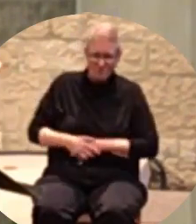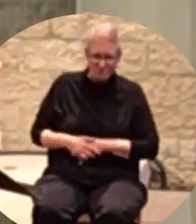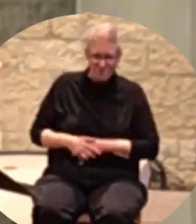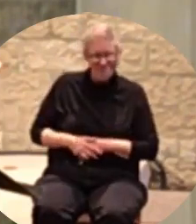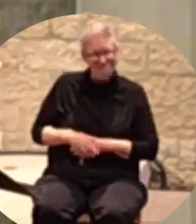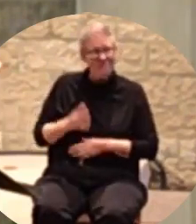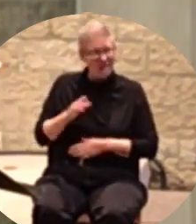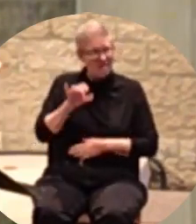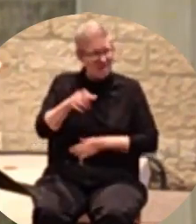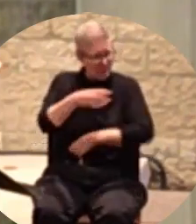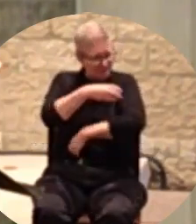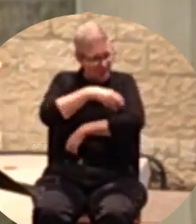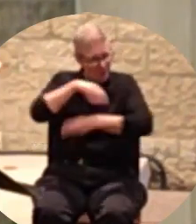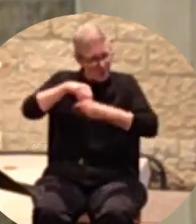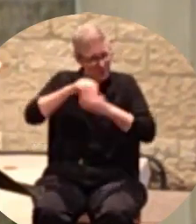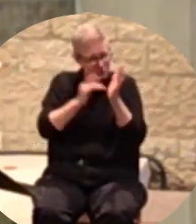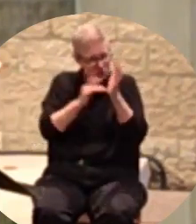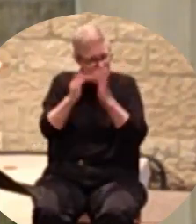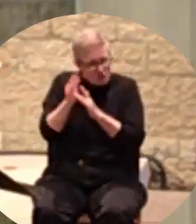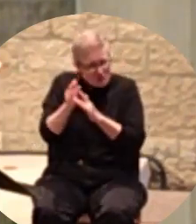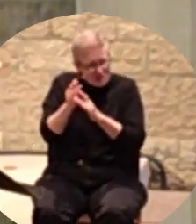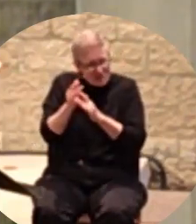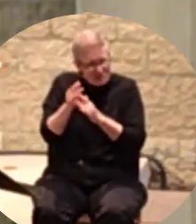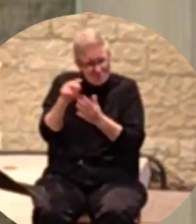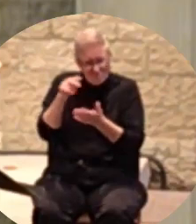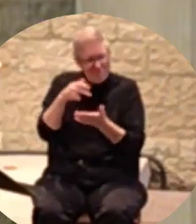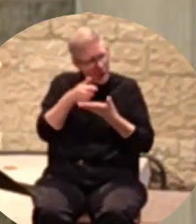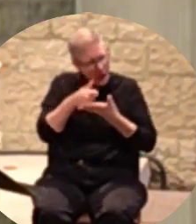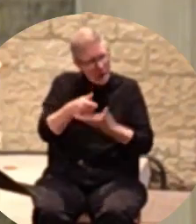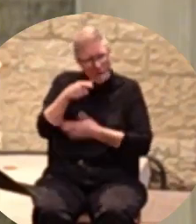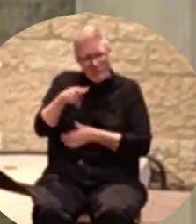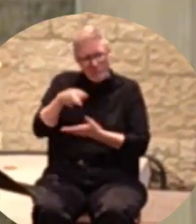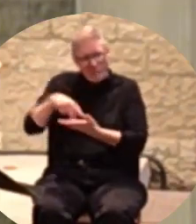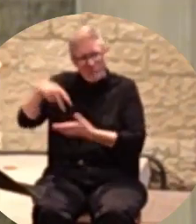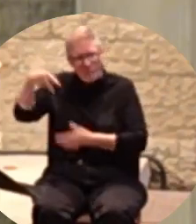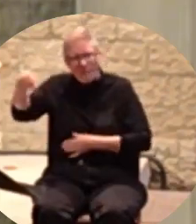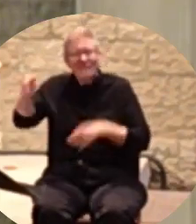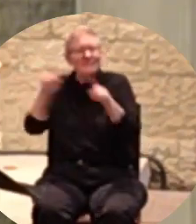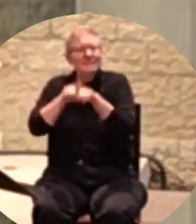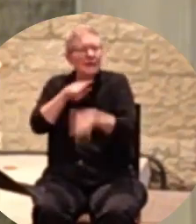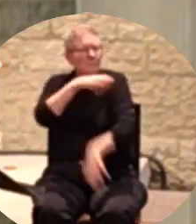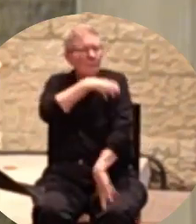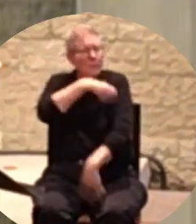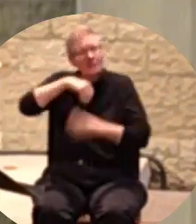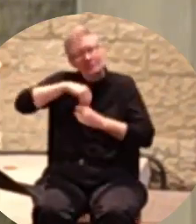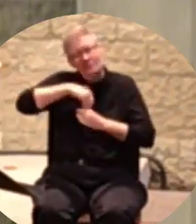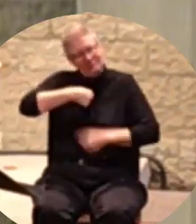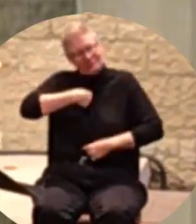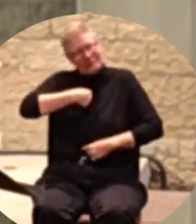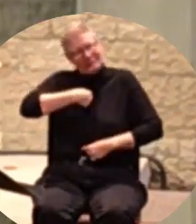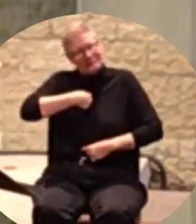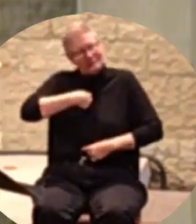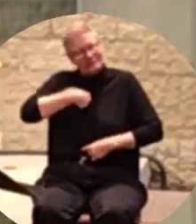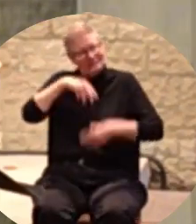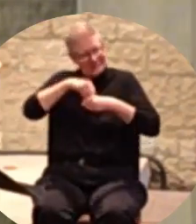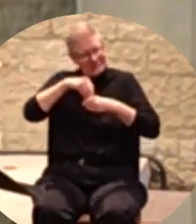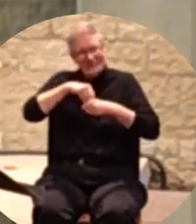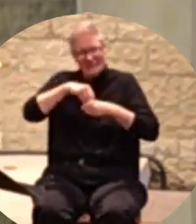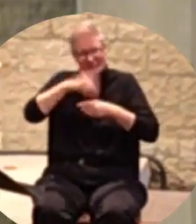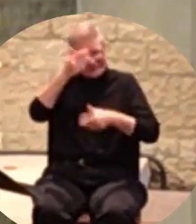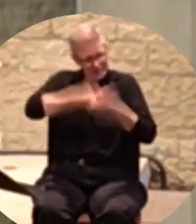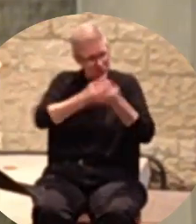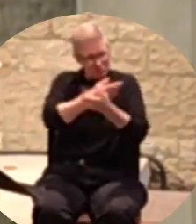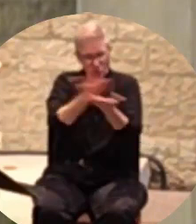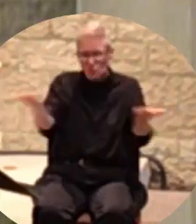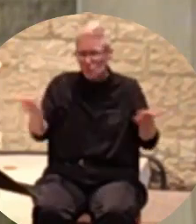Jesus is the same resurrecting power of the Christ that is within me and that is within